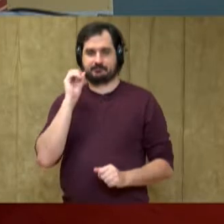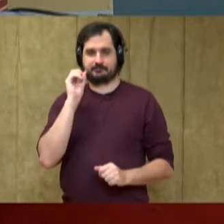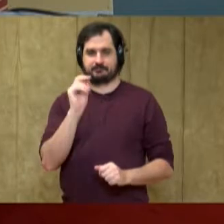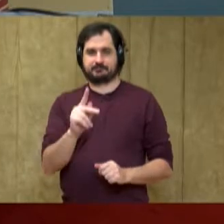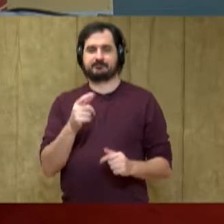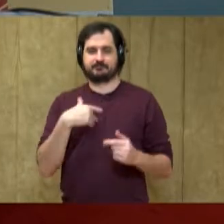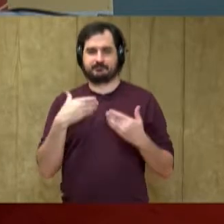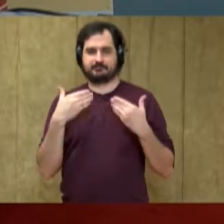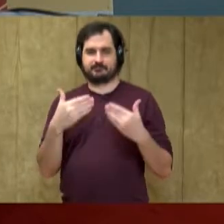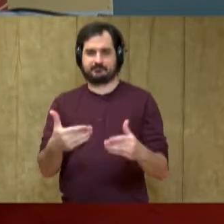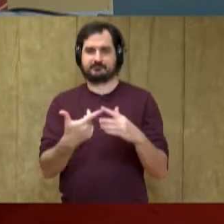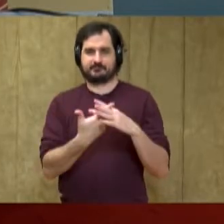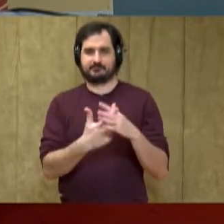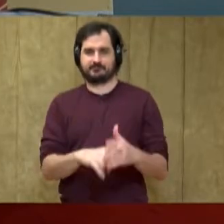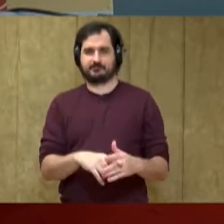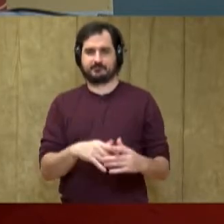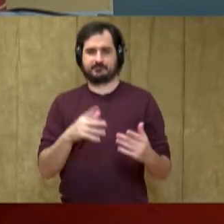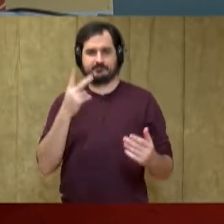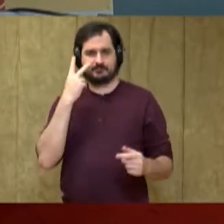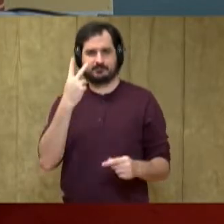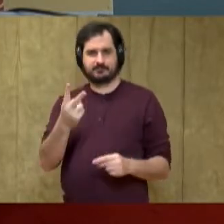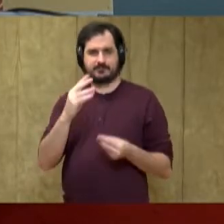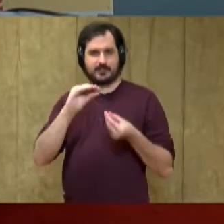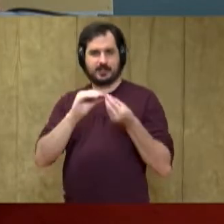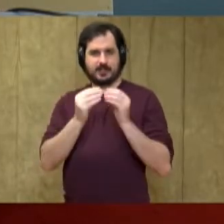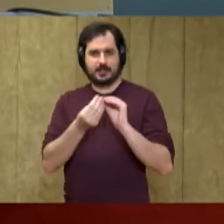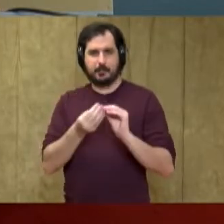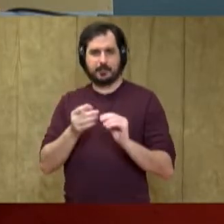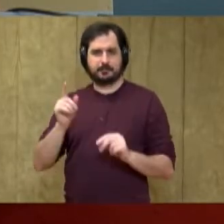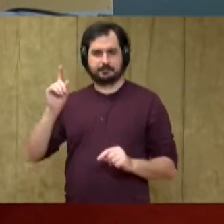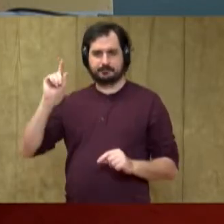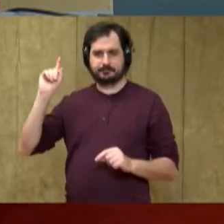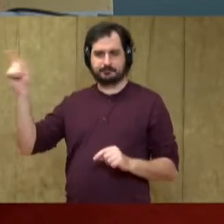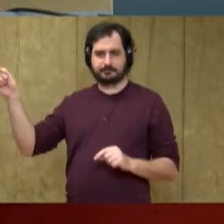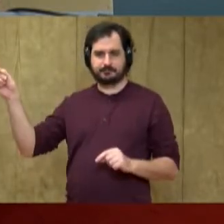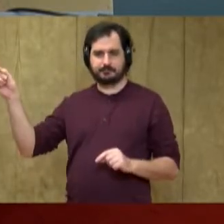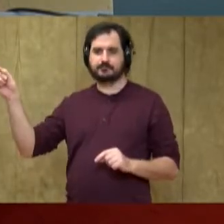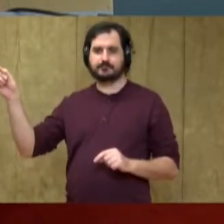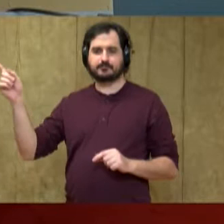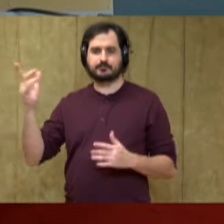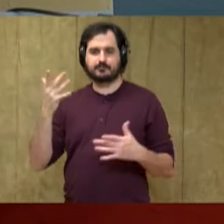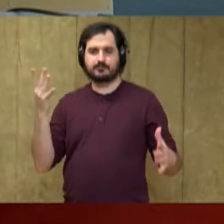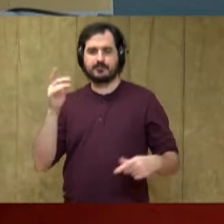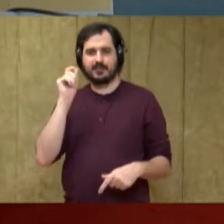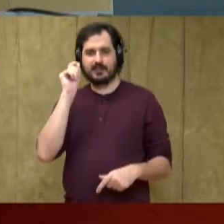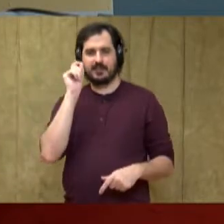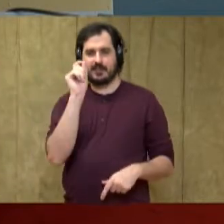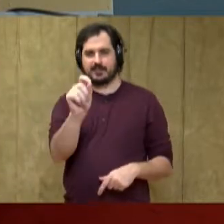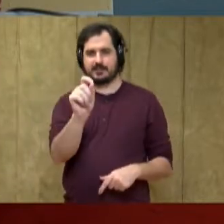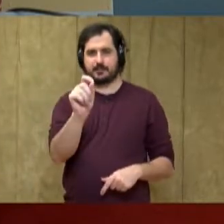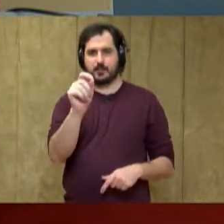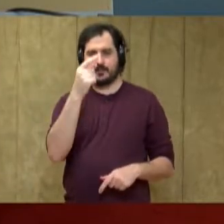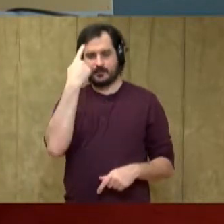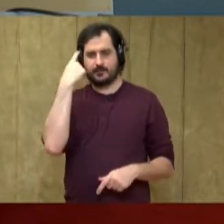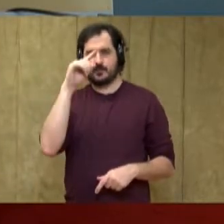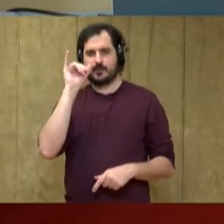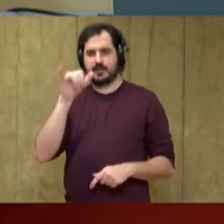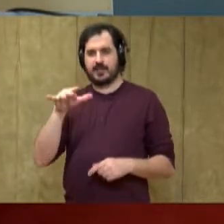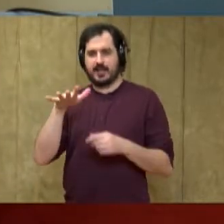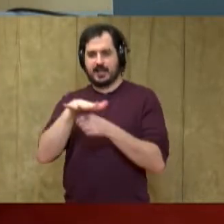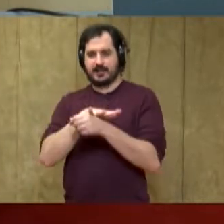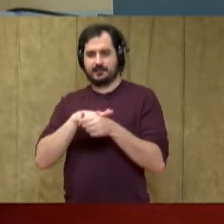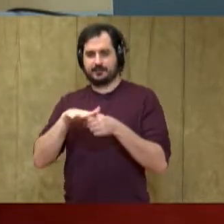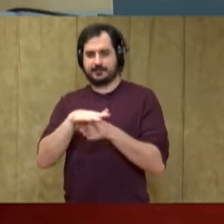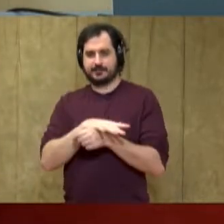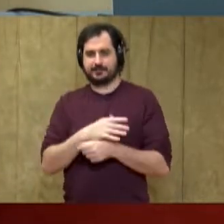here. What's the decimal represented for the shaded area? Do you know? Well, let's see.